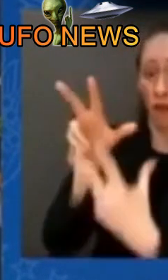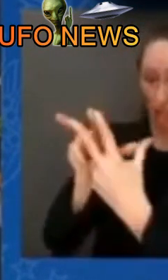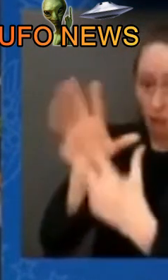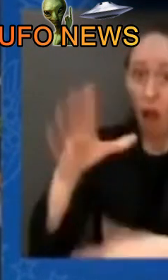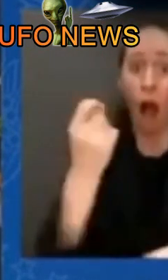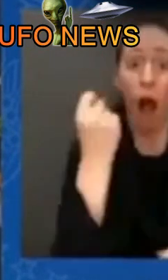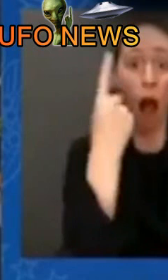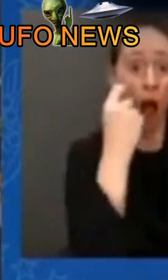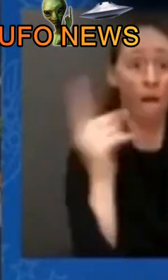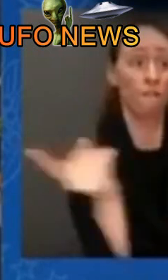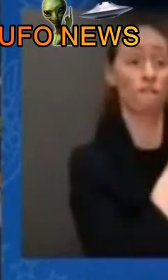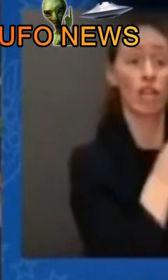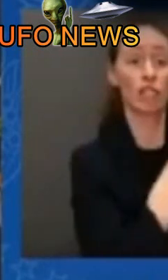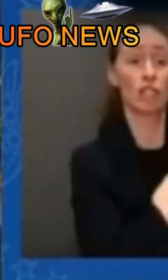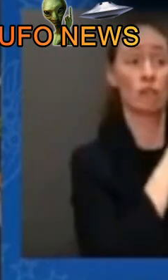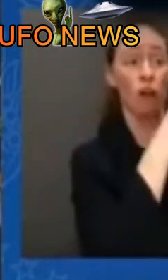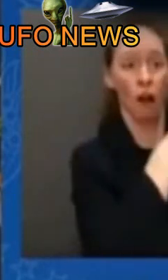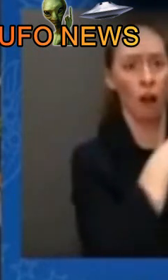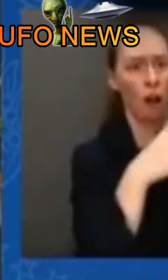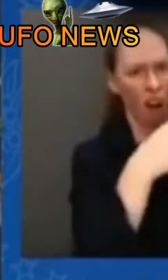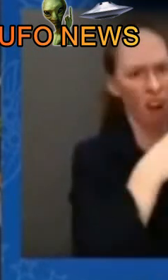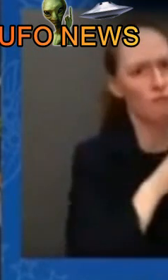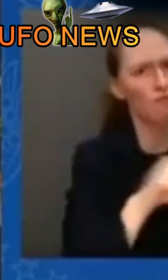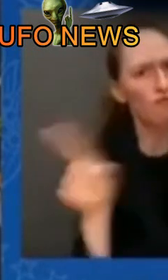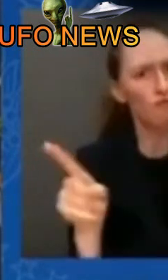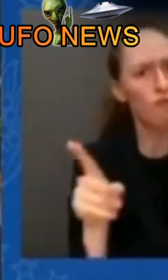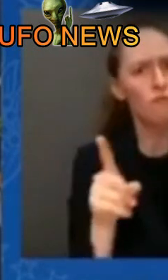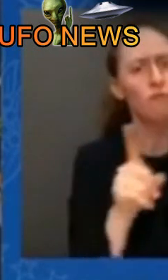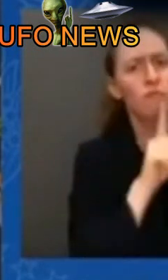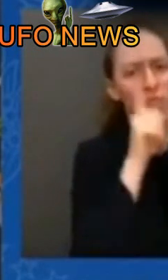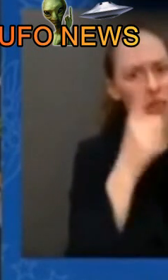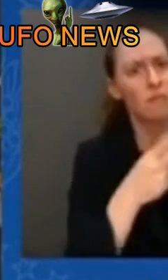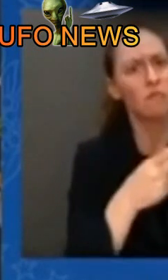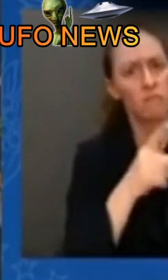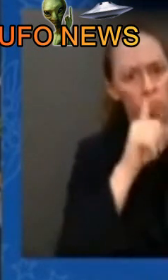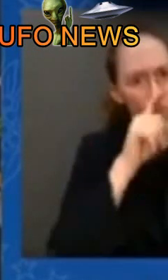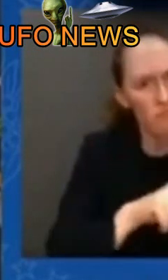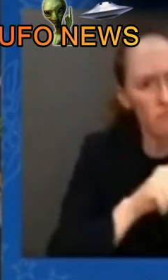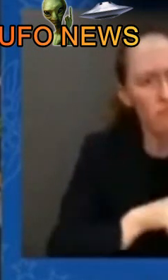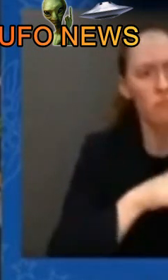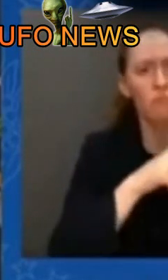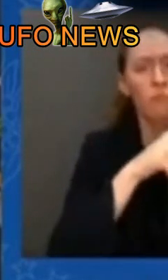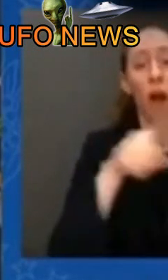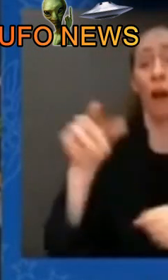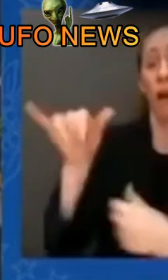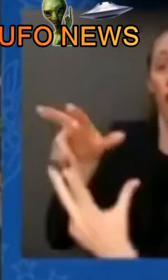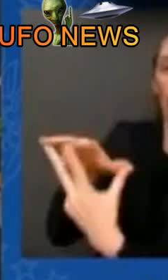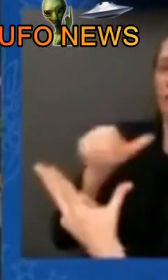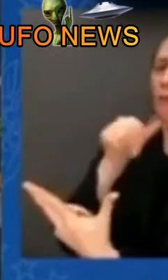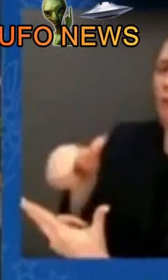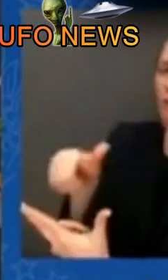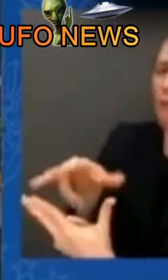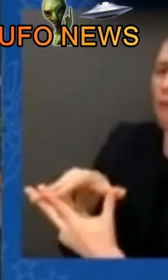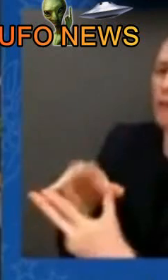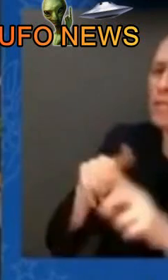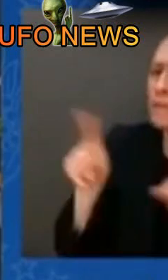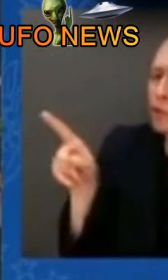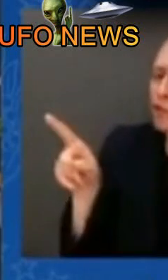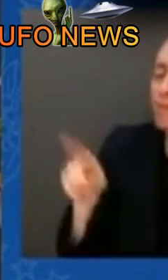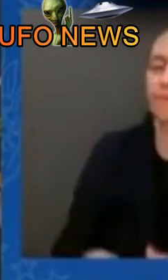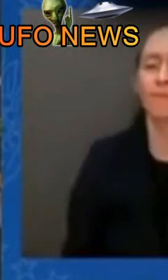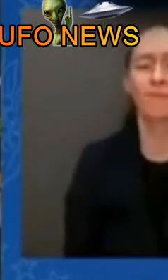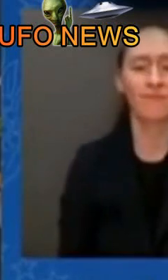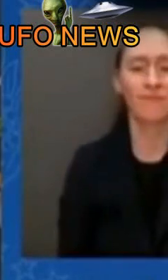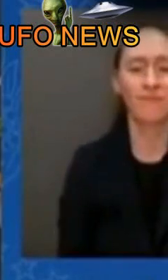vehicles from any other country. The intelligence community's current assessment is that these three objects were most likely balloons tied